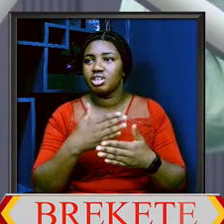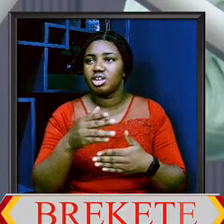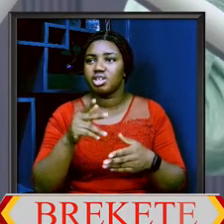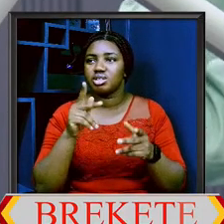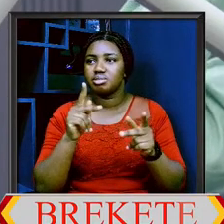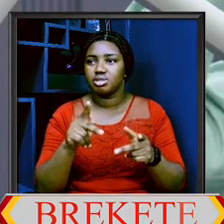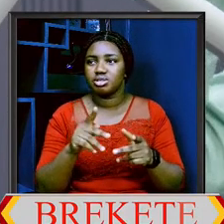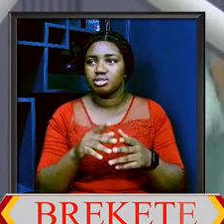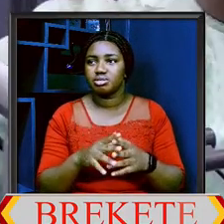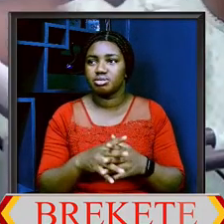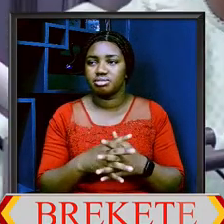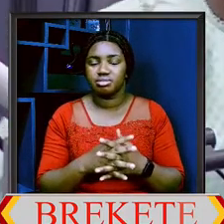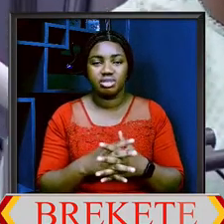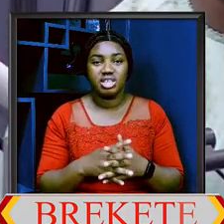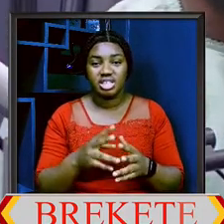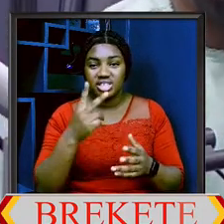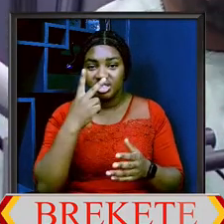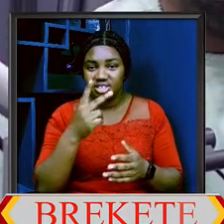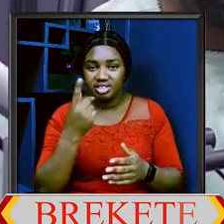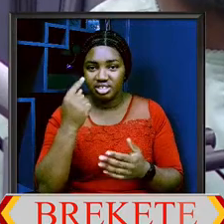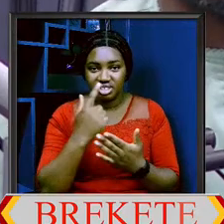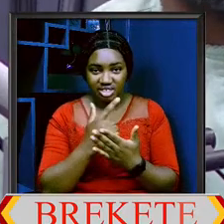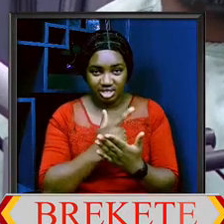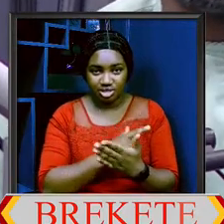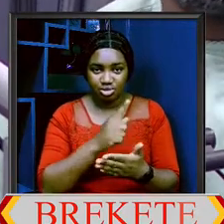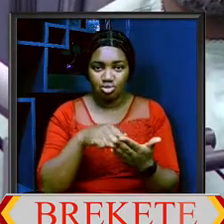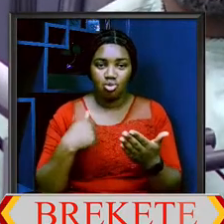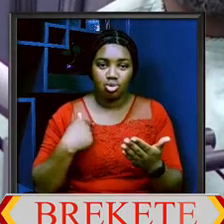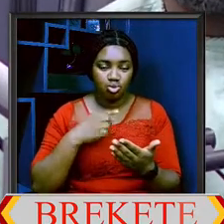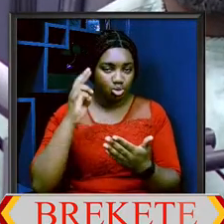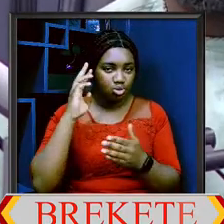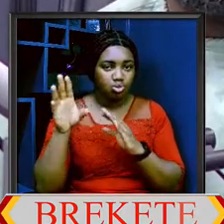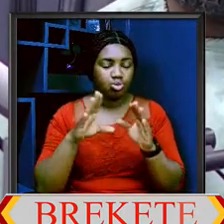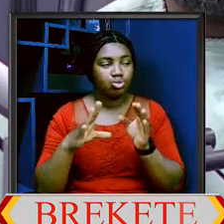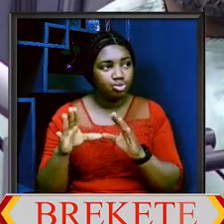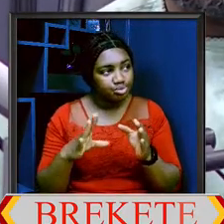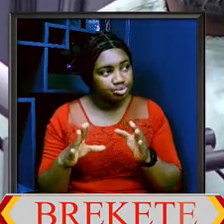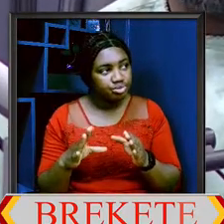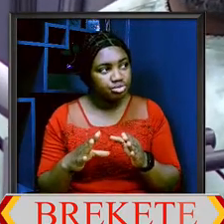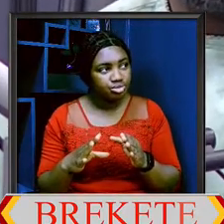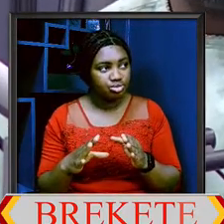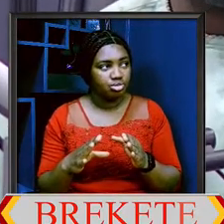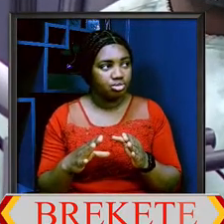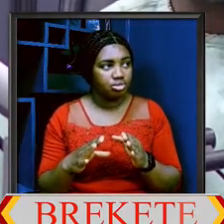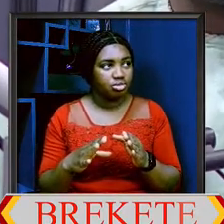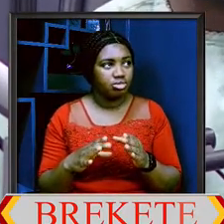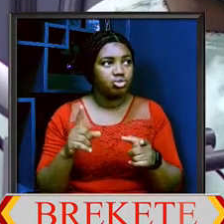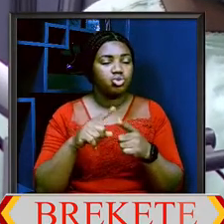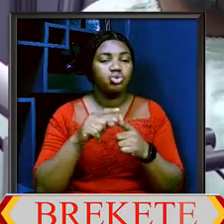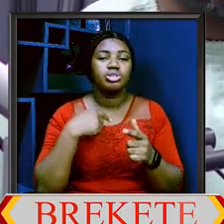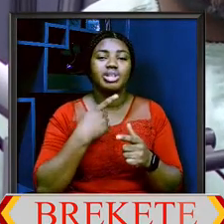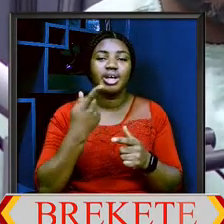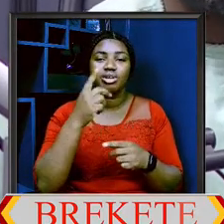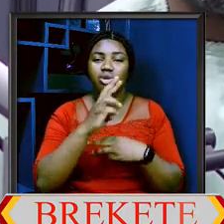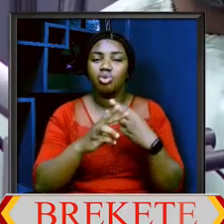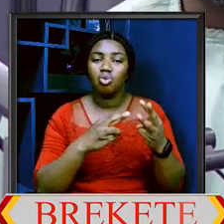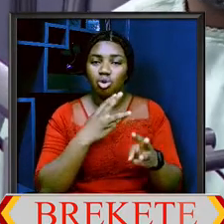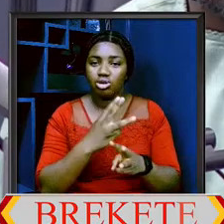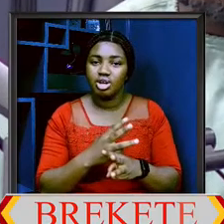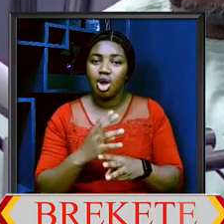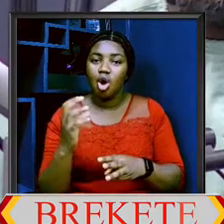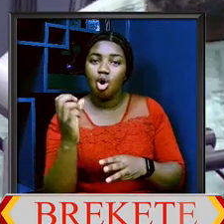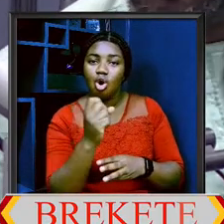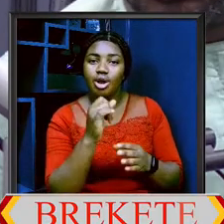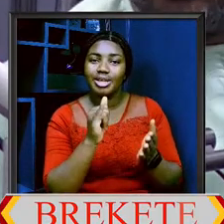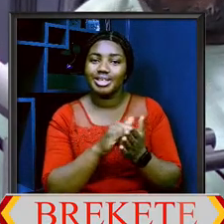list no see the list what we go do in order to to tell the whole world now